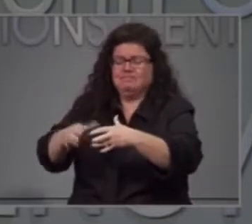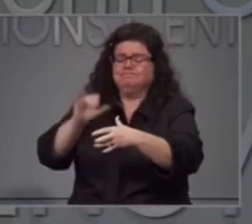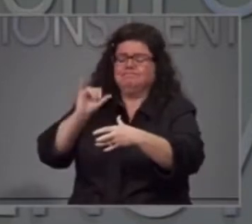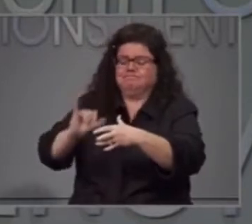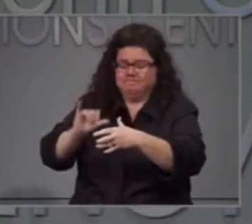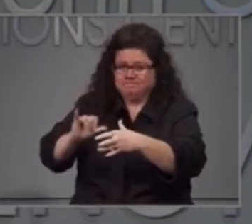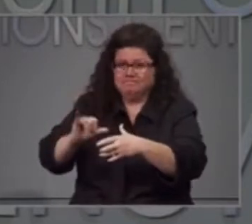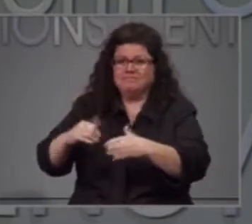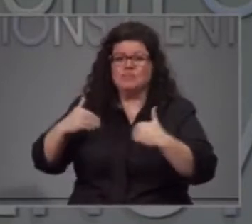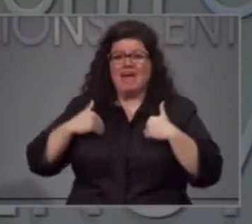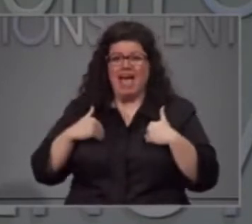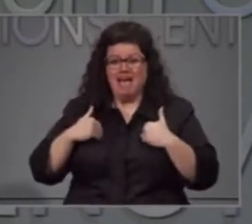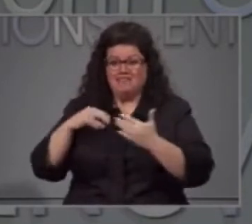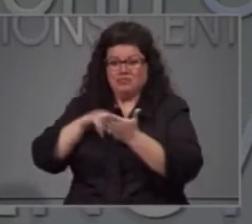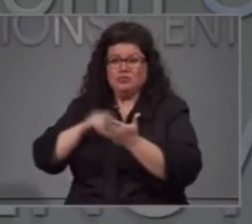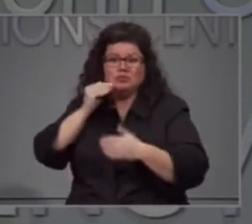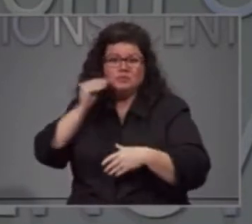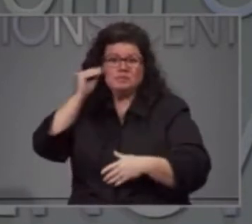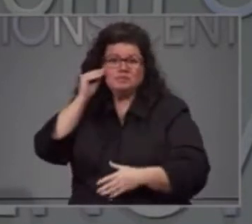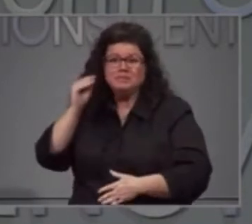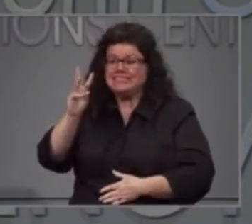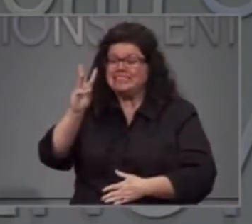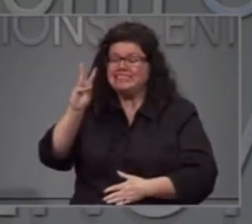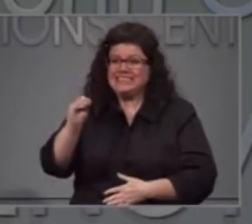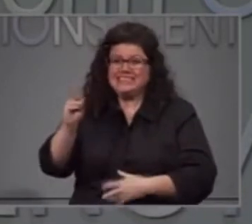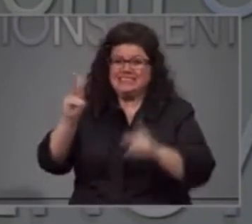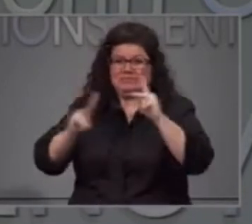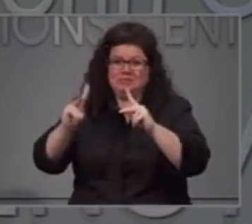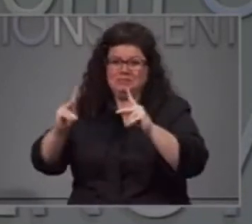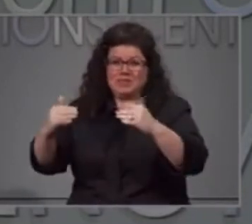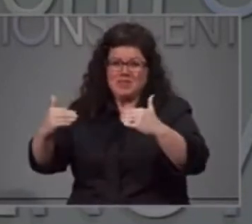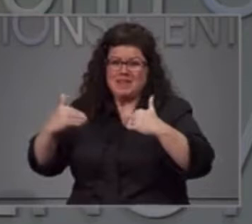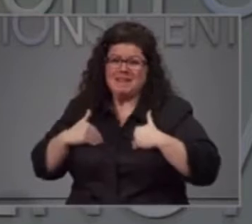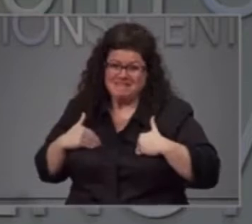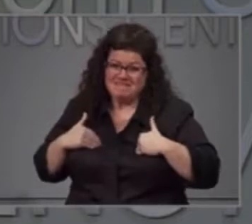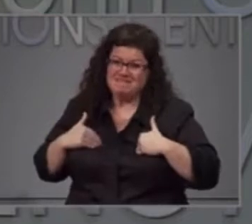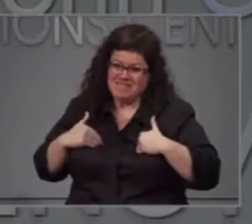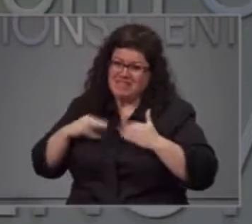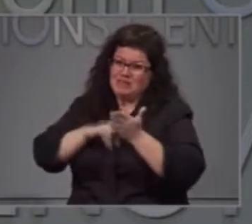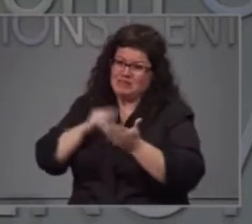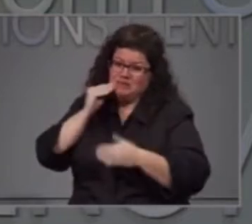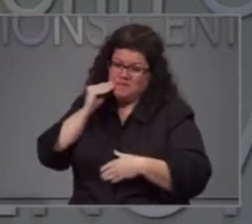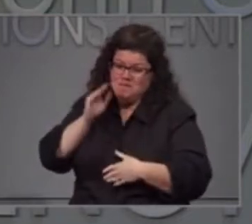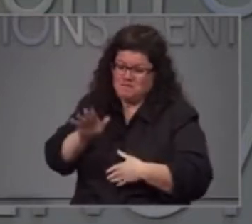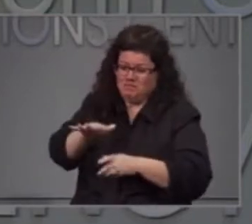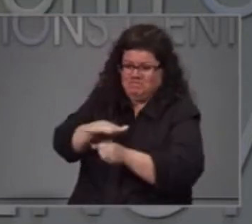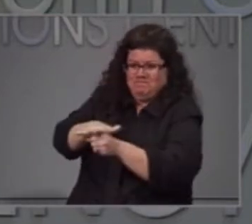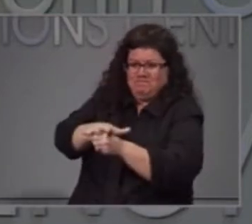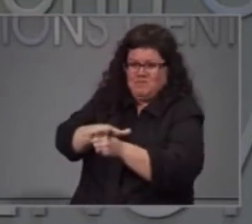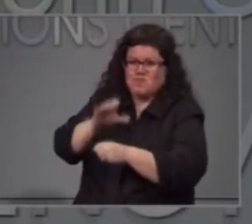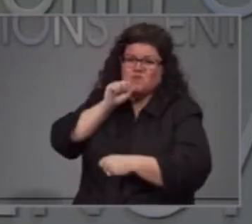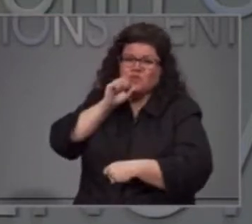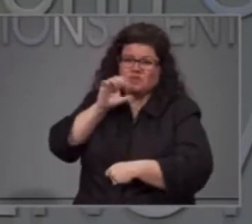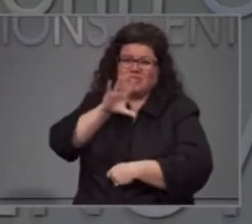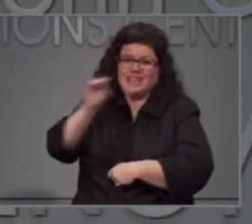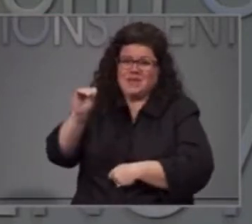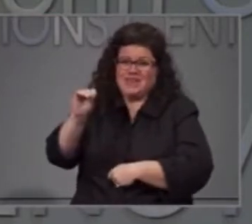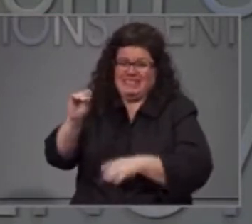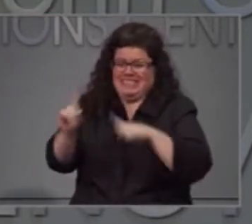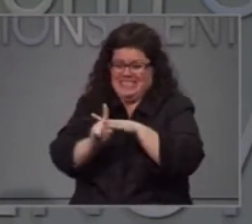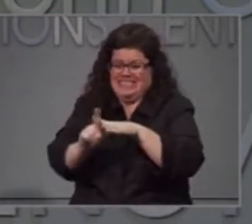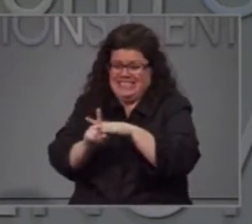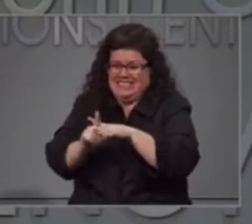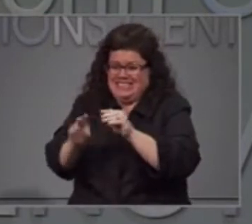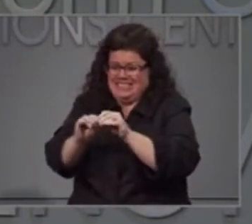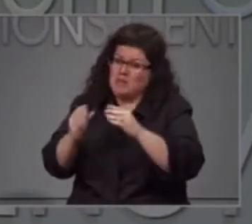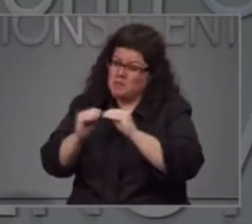at least 60 positive cases in a skilled nursing facility in Orange County, with more